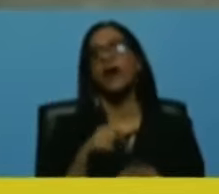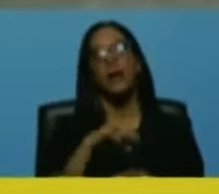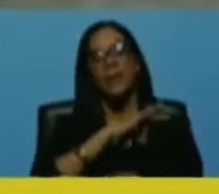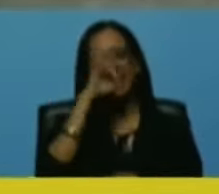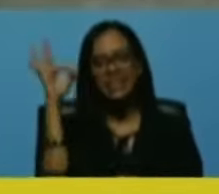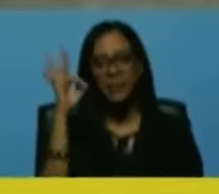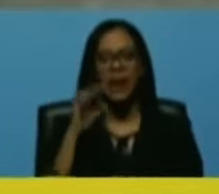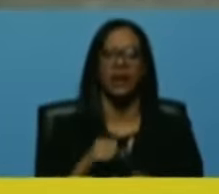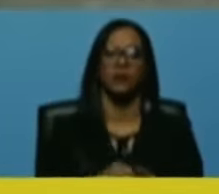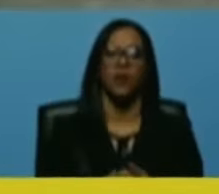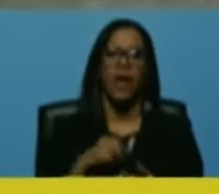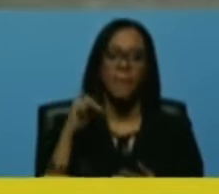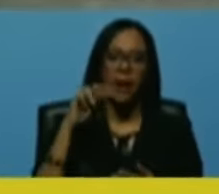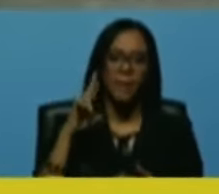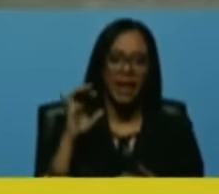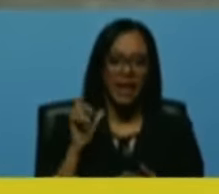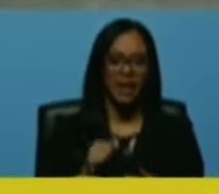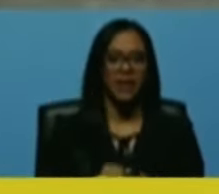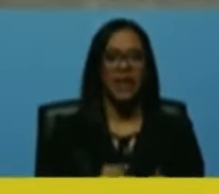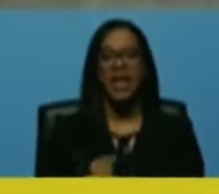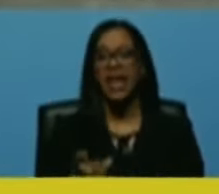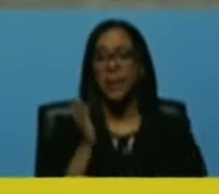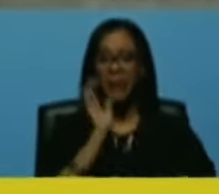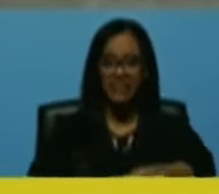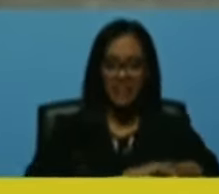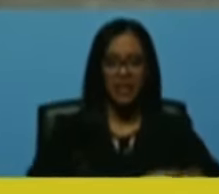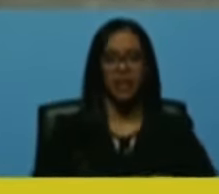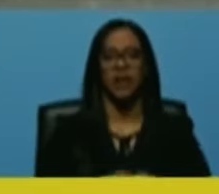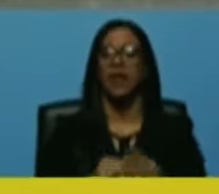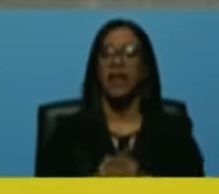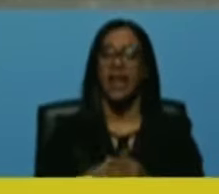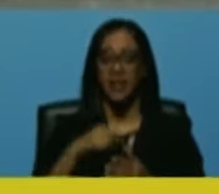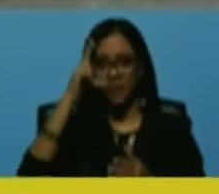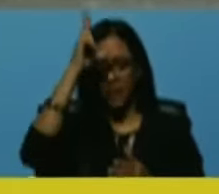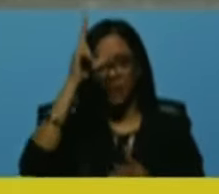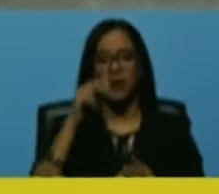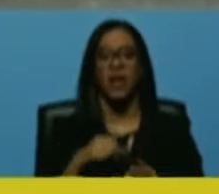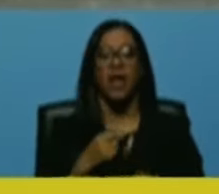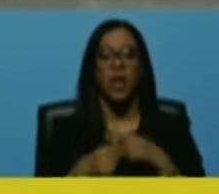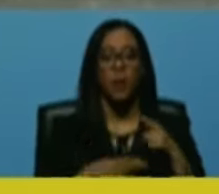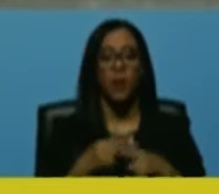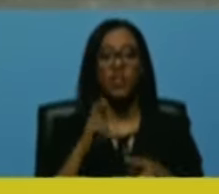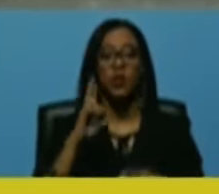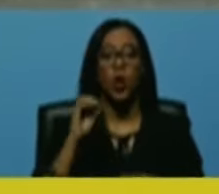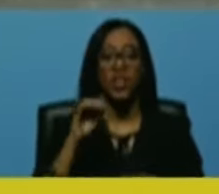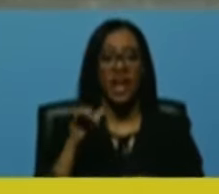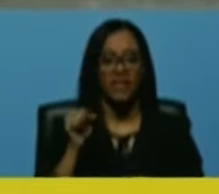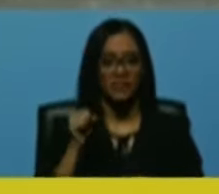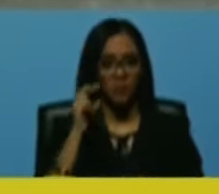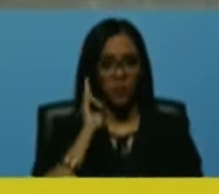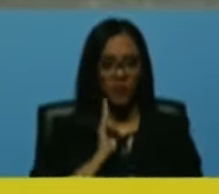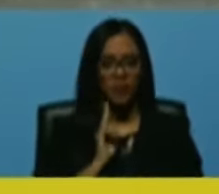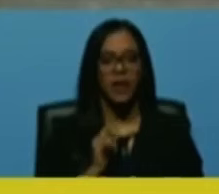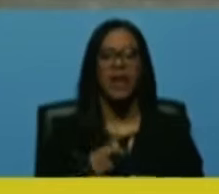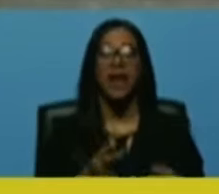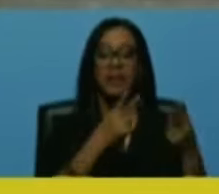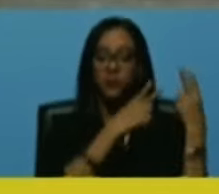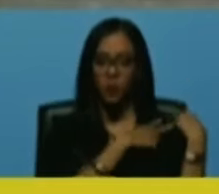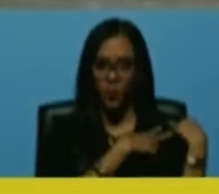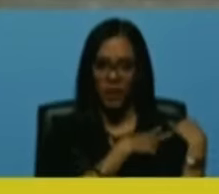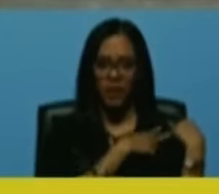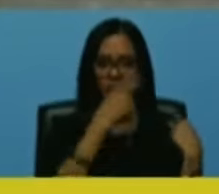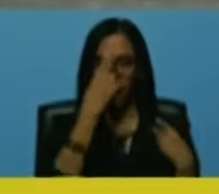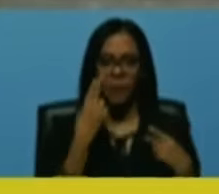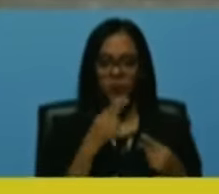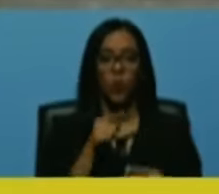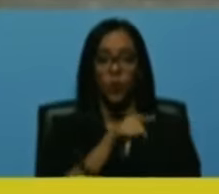in Mamera, in Barcelona, in Punto Fijo, in Puerto Ordaz. I assume the commitment with you